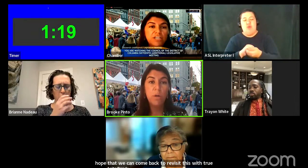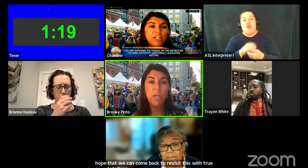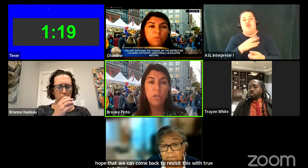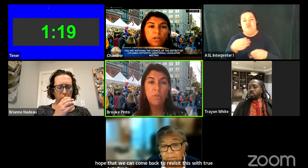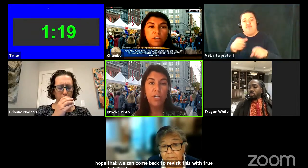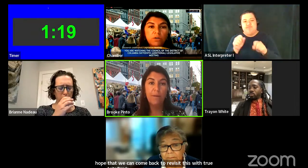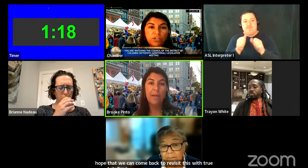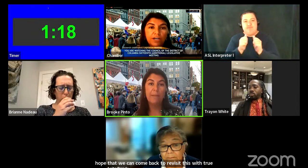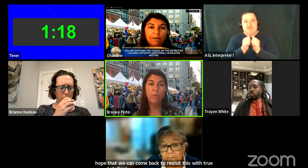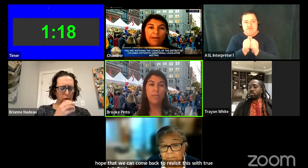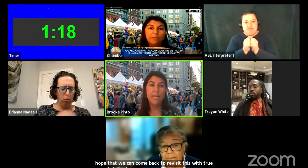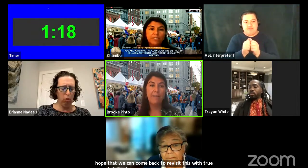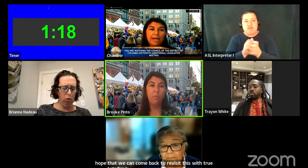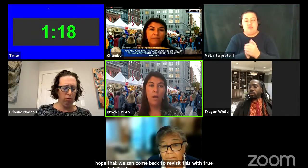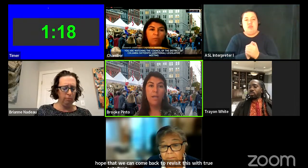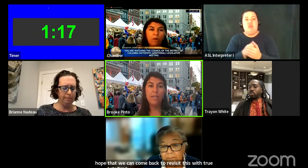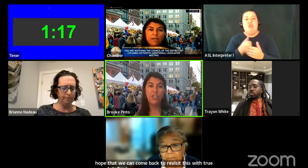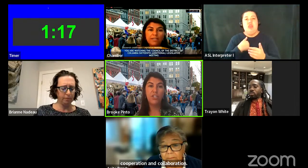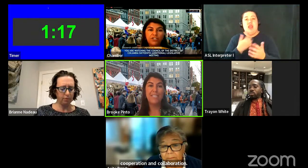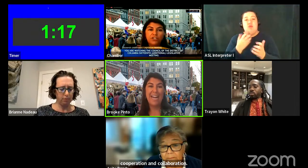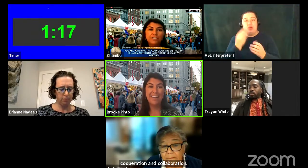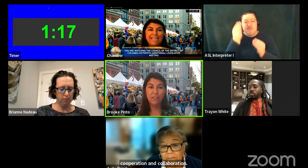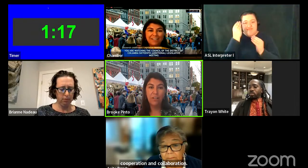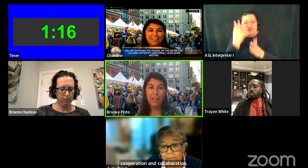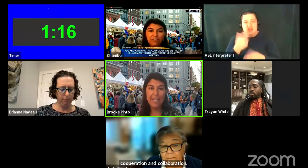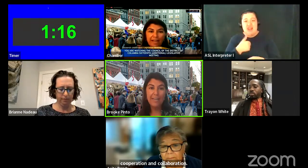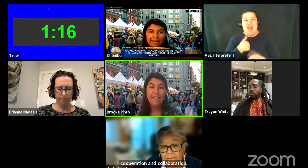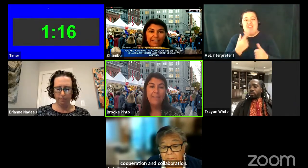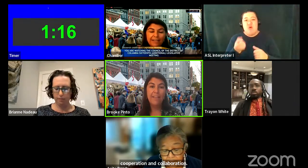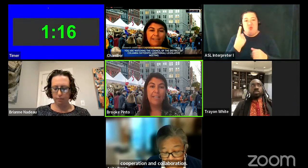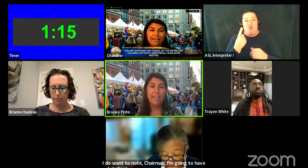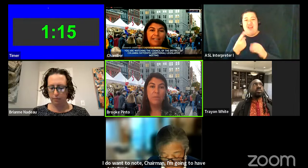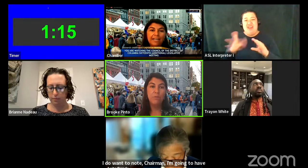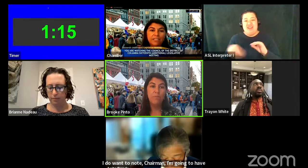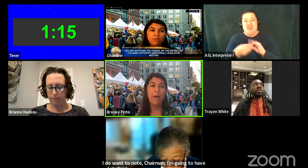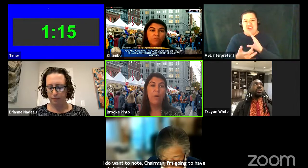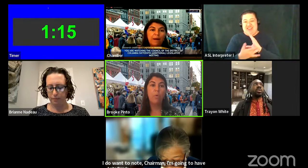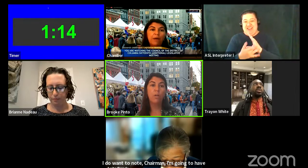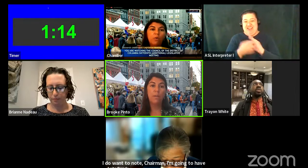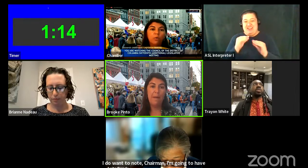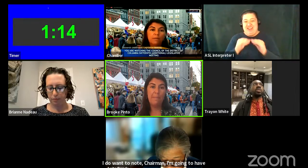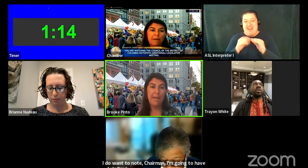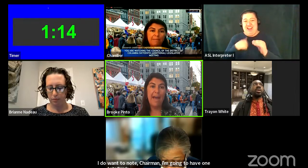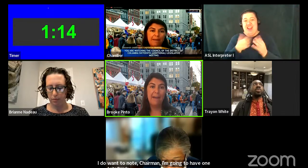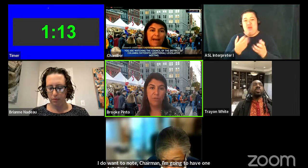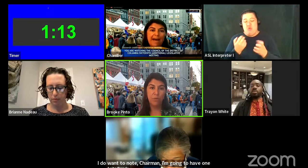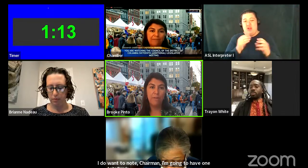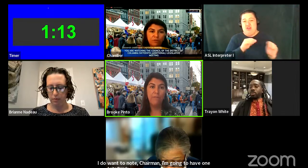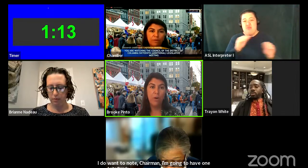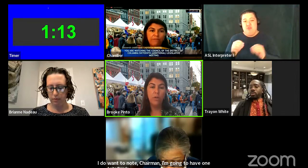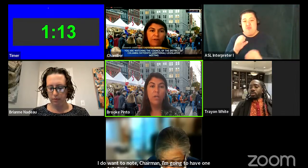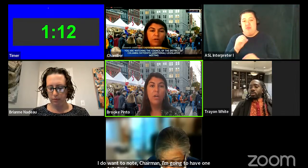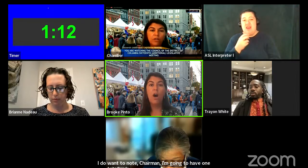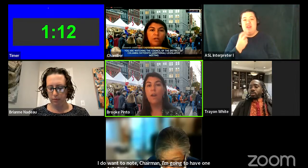I do want to note, Chairman, I'm going to have one additional technical edit that I'd like to move by oral amendment